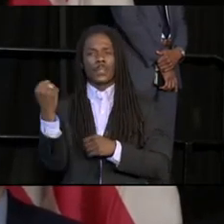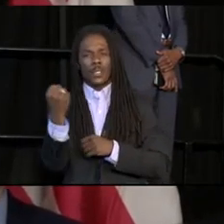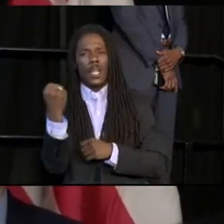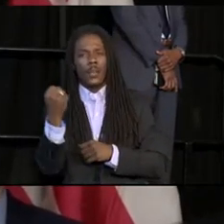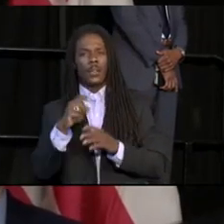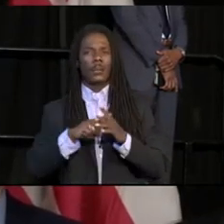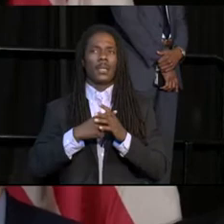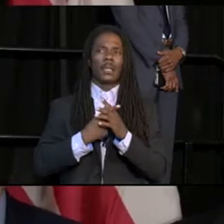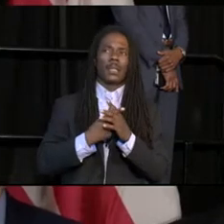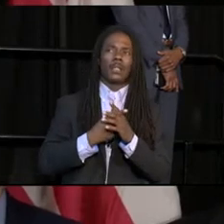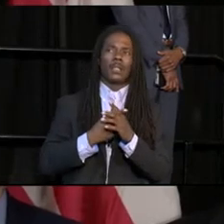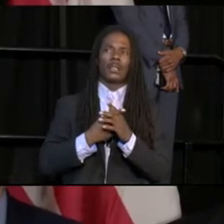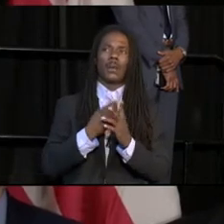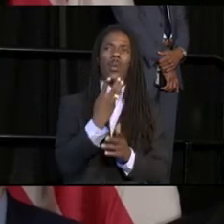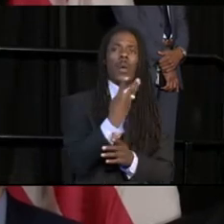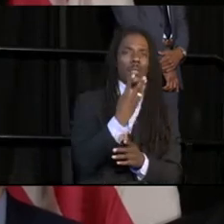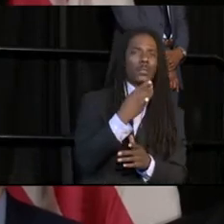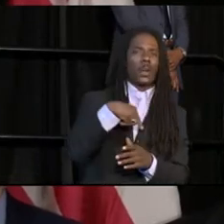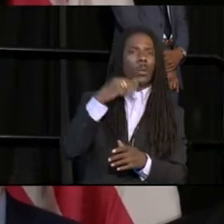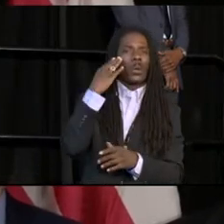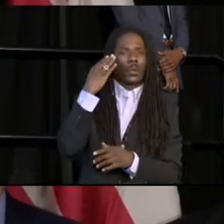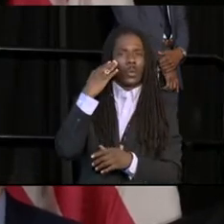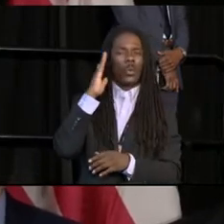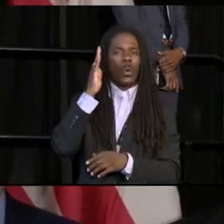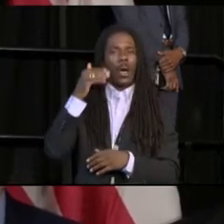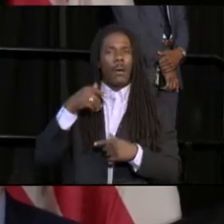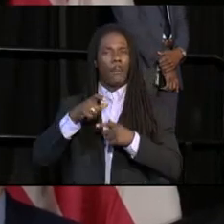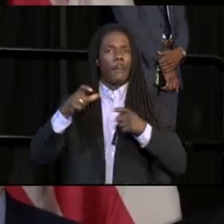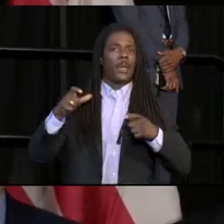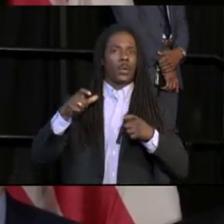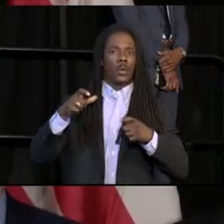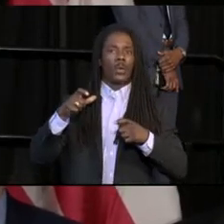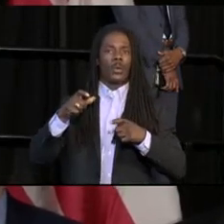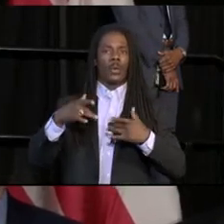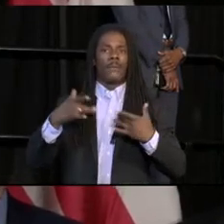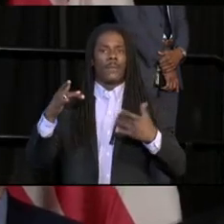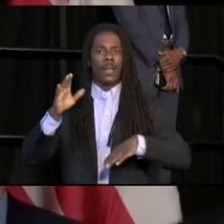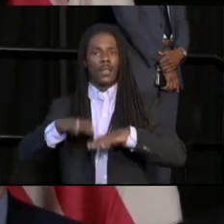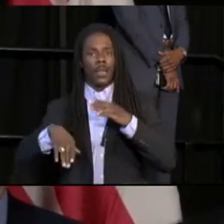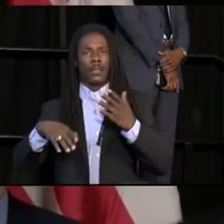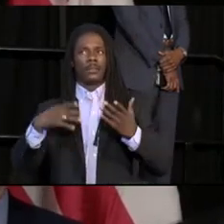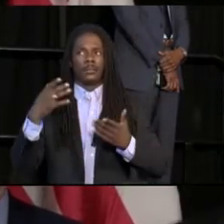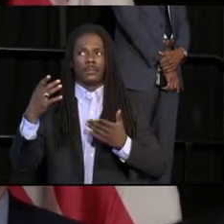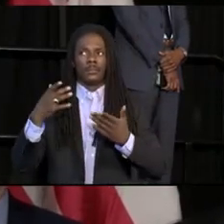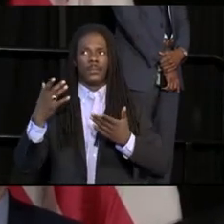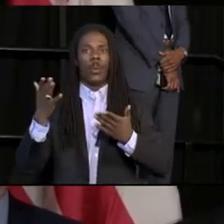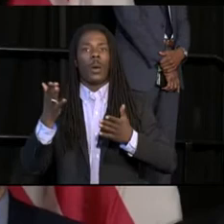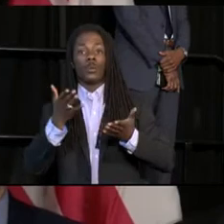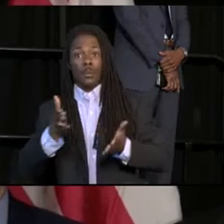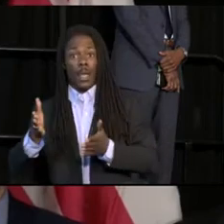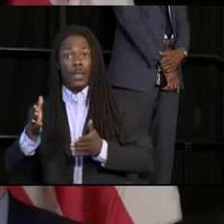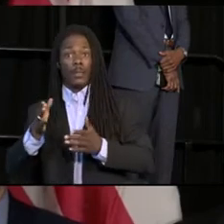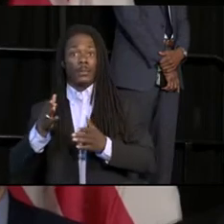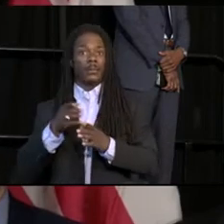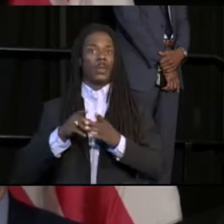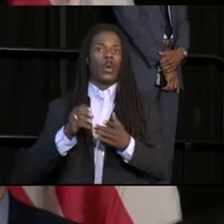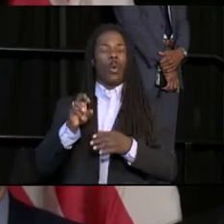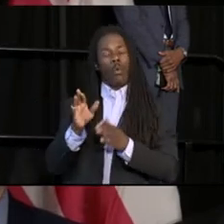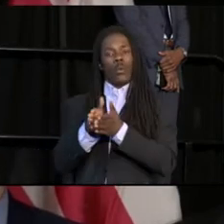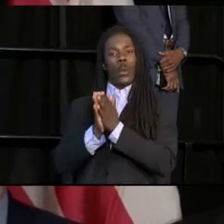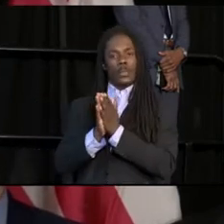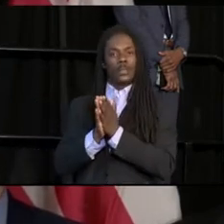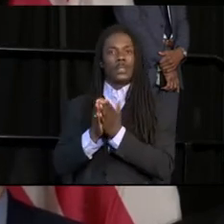Saturday, beginning about Wednesday, we knew we were going to have a much larger event than was planned or